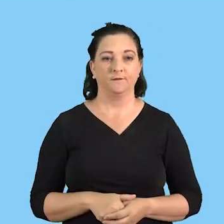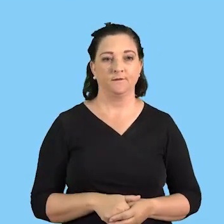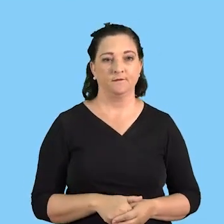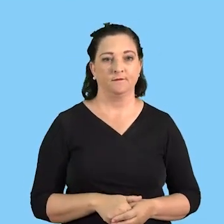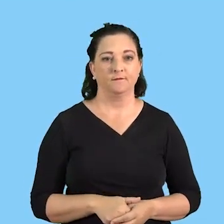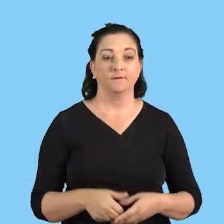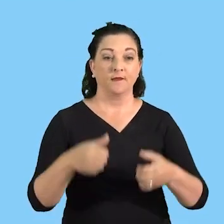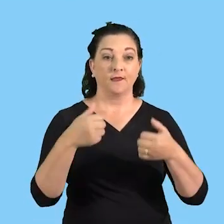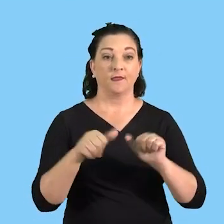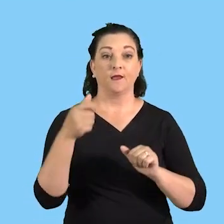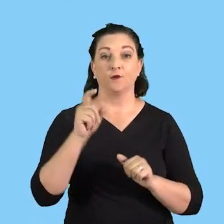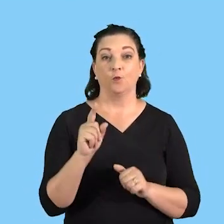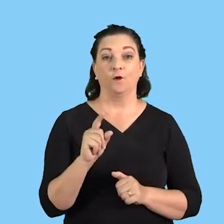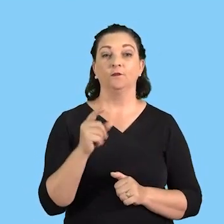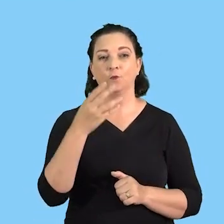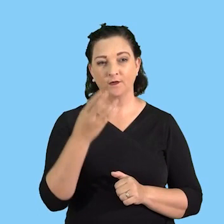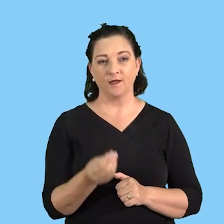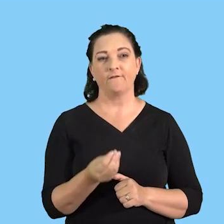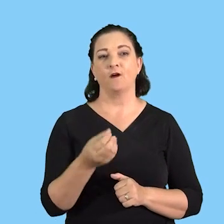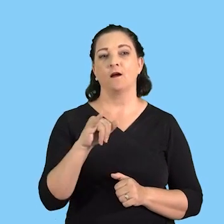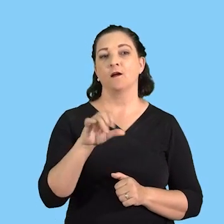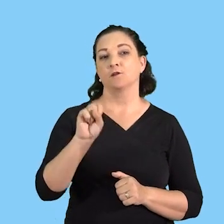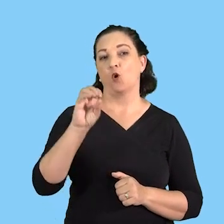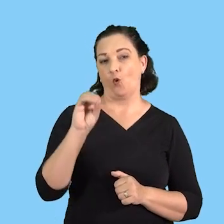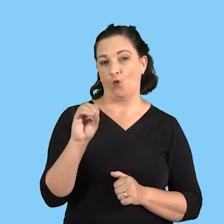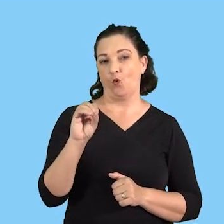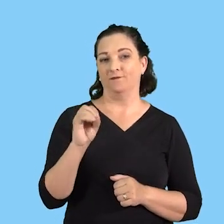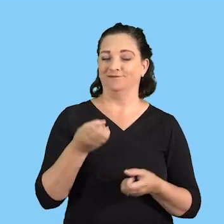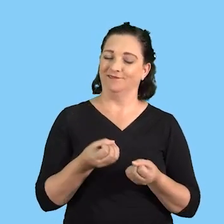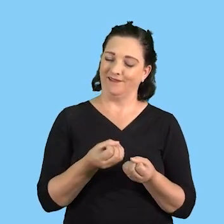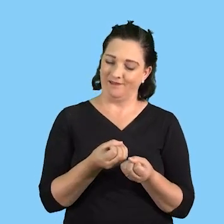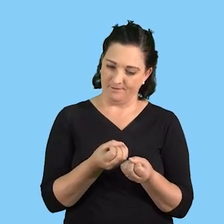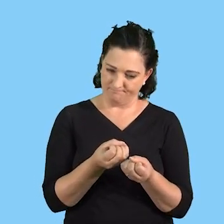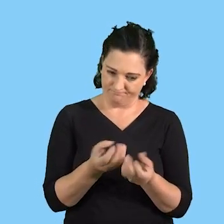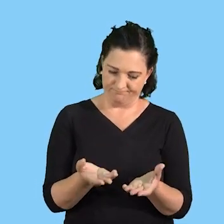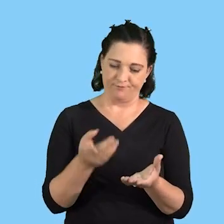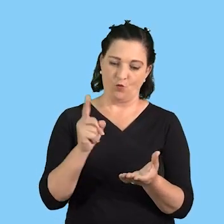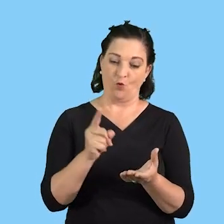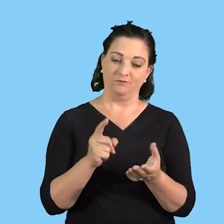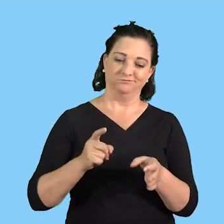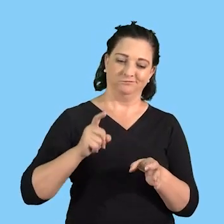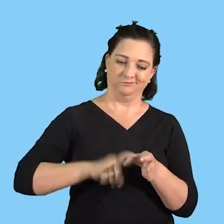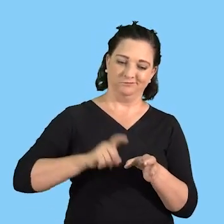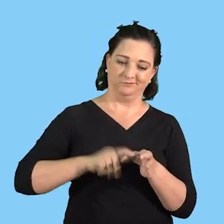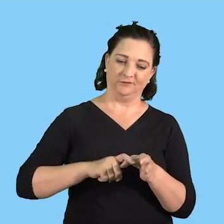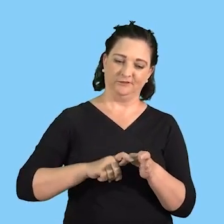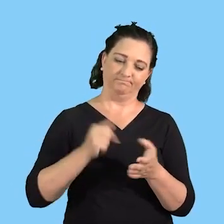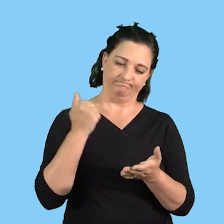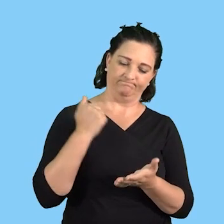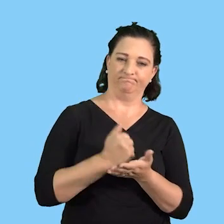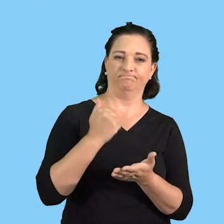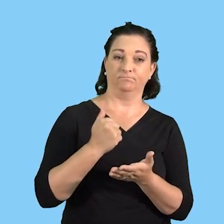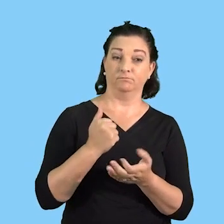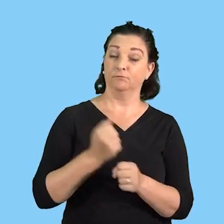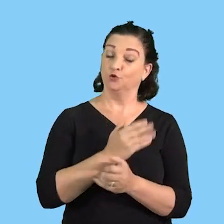accreditation, which acts as a signal to customers that the business takes its quality